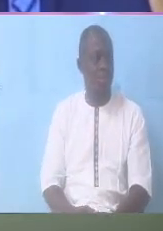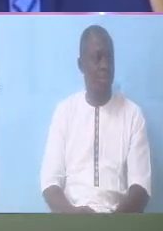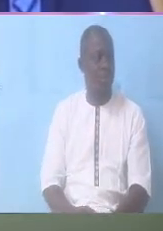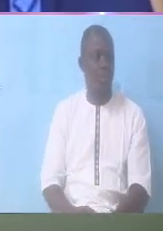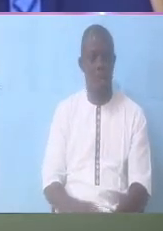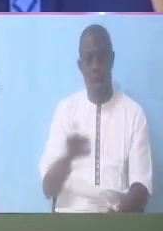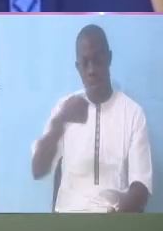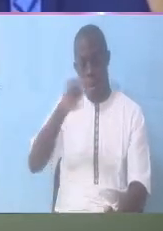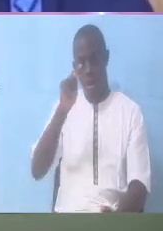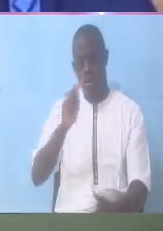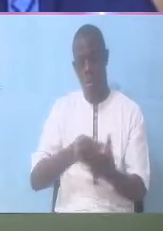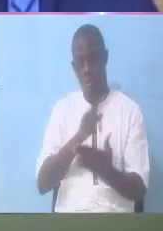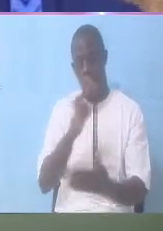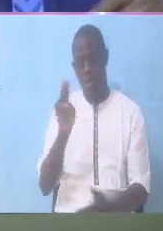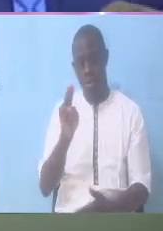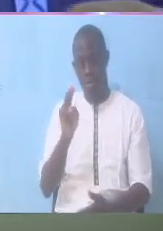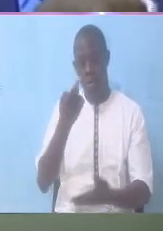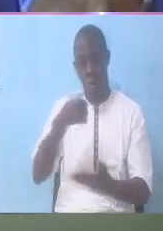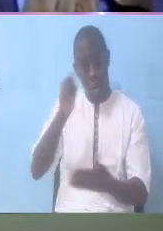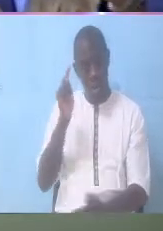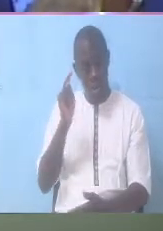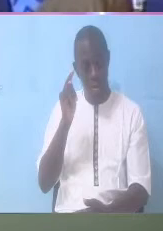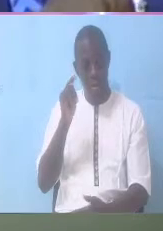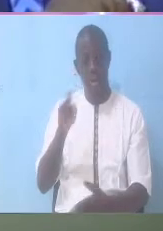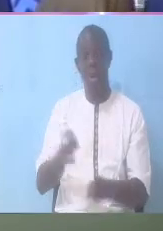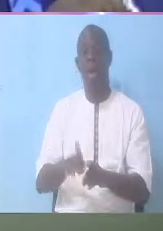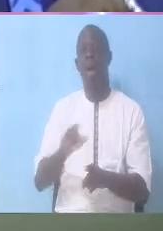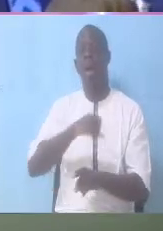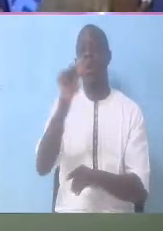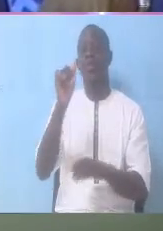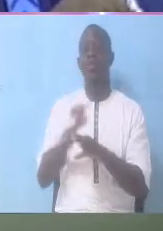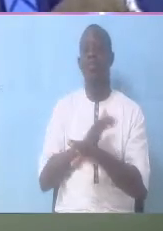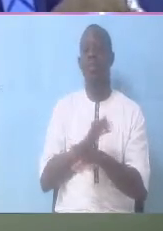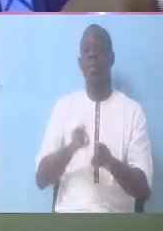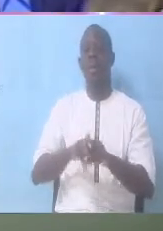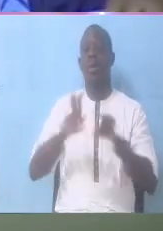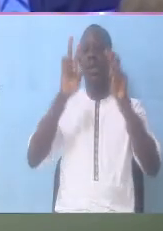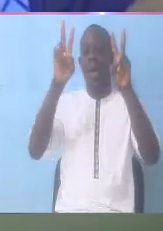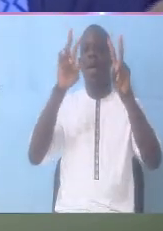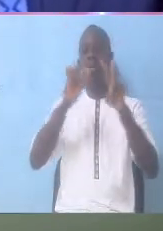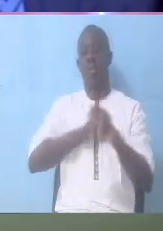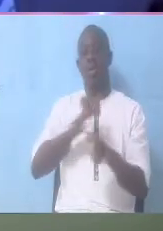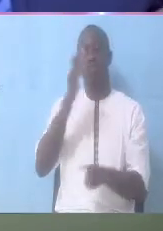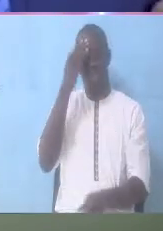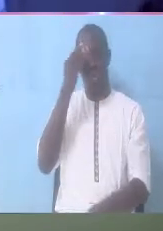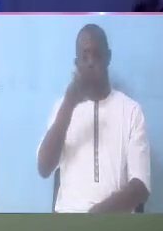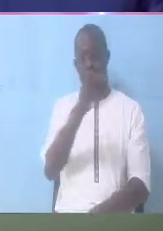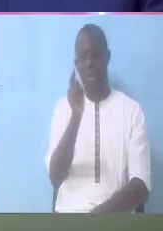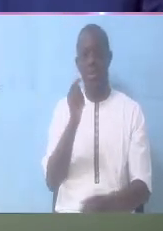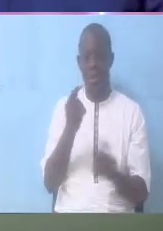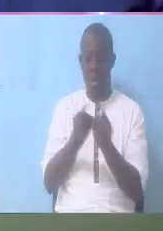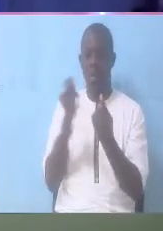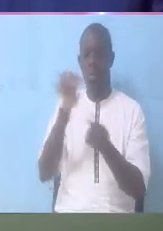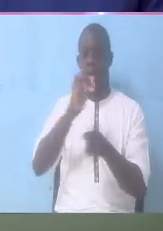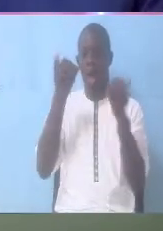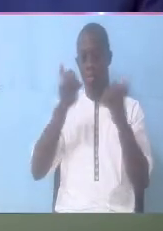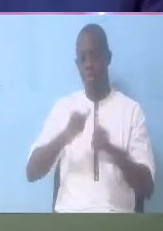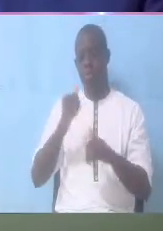Correct? Yes, sir. Correct? Yes, sir. Jammeh knew these accusations.